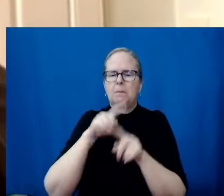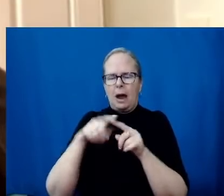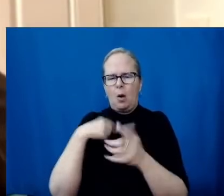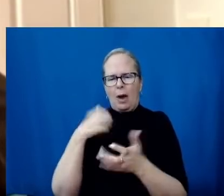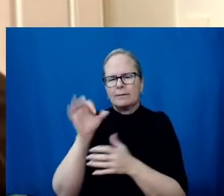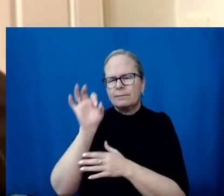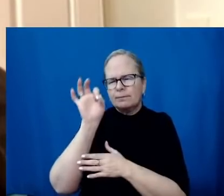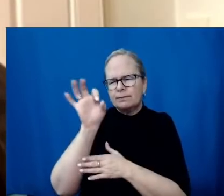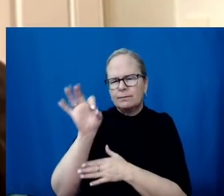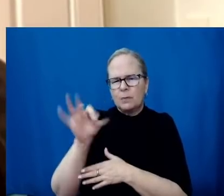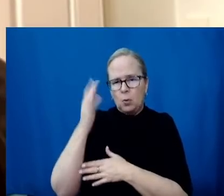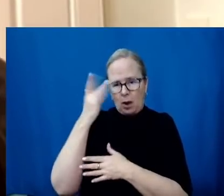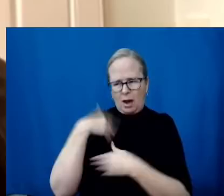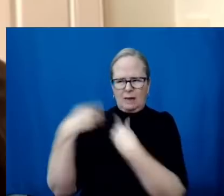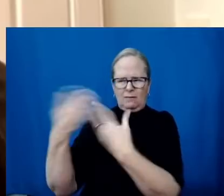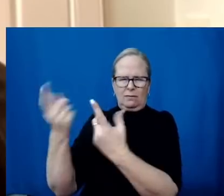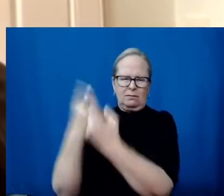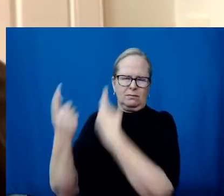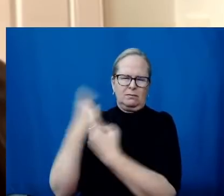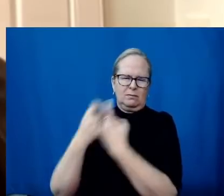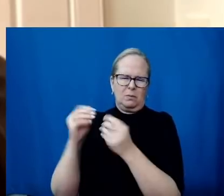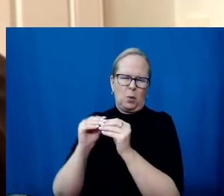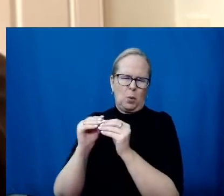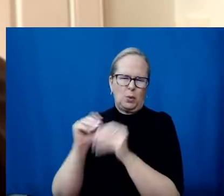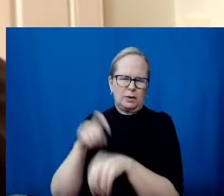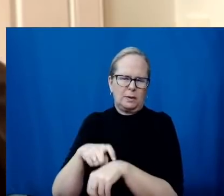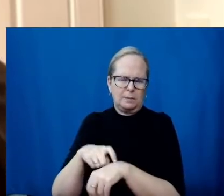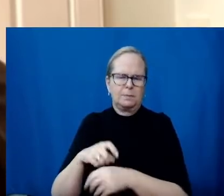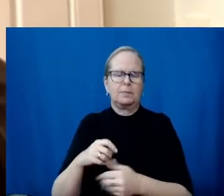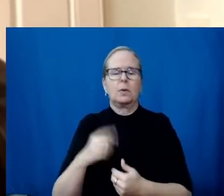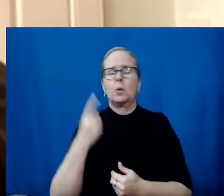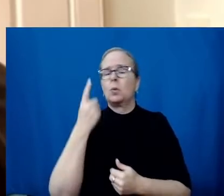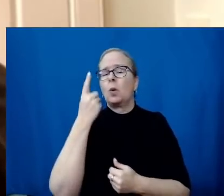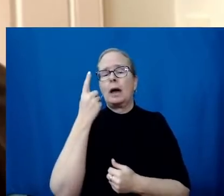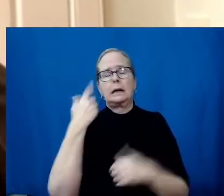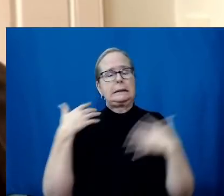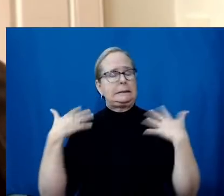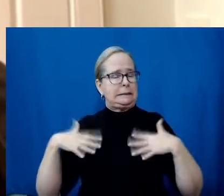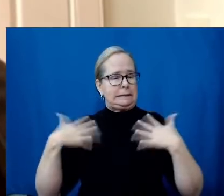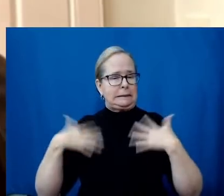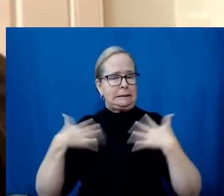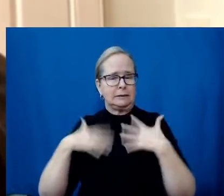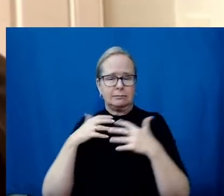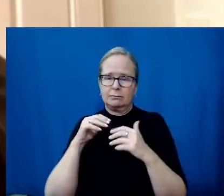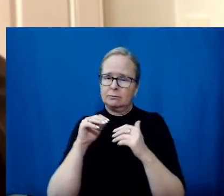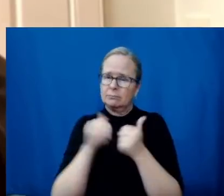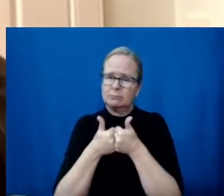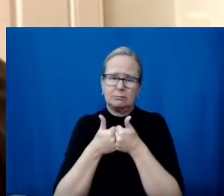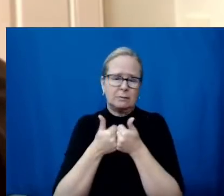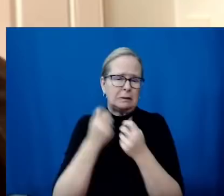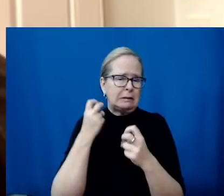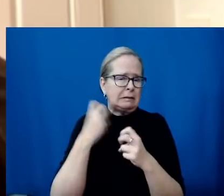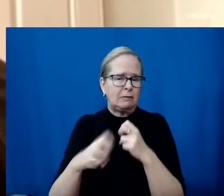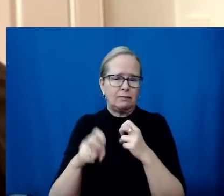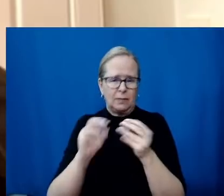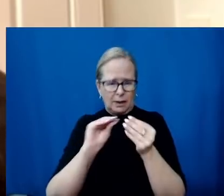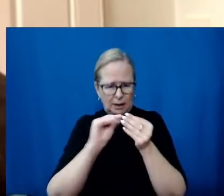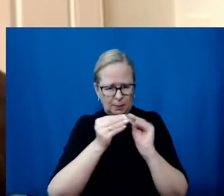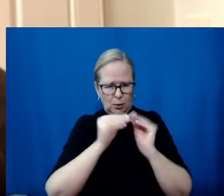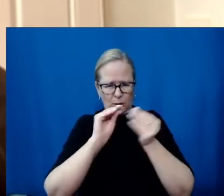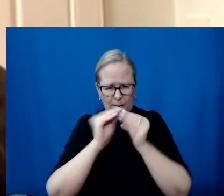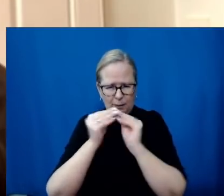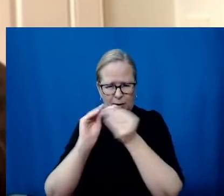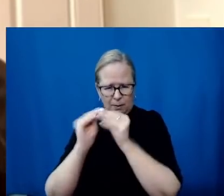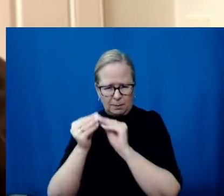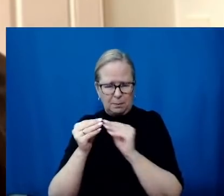and questions. But, I think one of the big things that's difficult right now is that we keep hearing about numbers of hospitalized